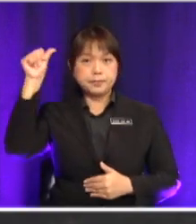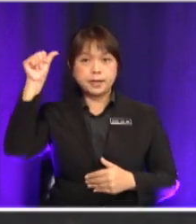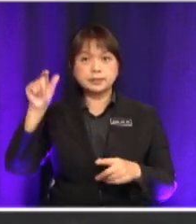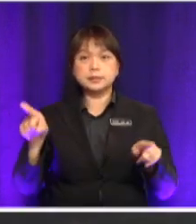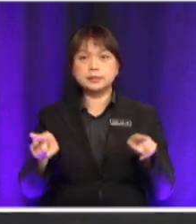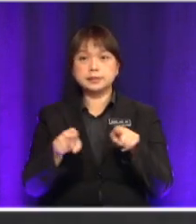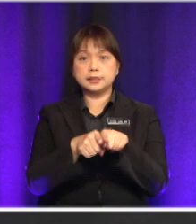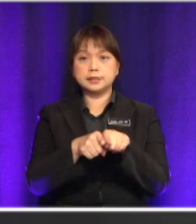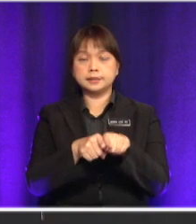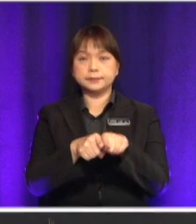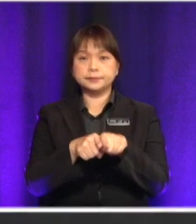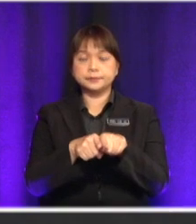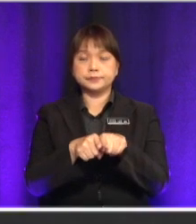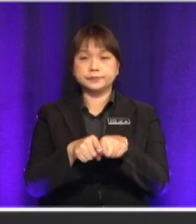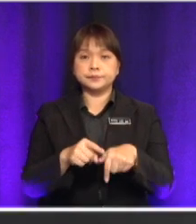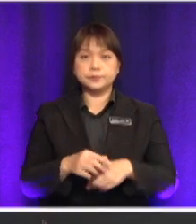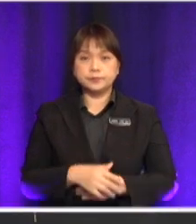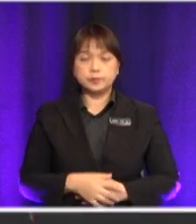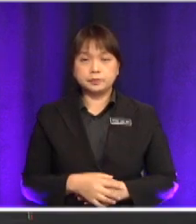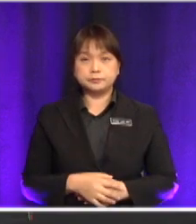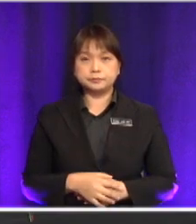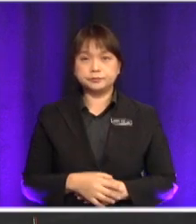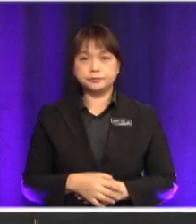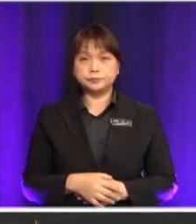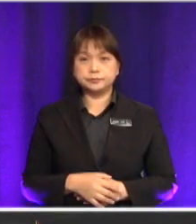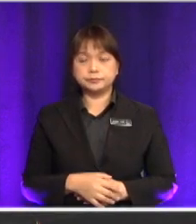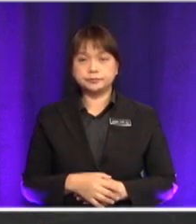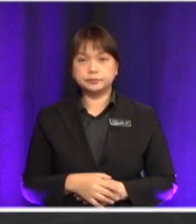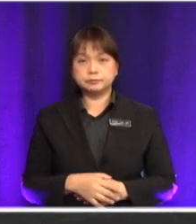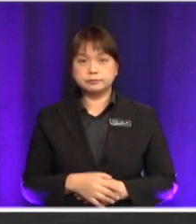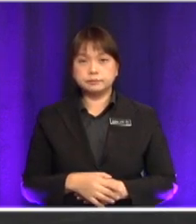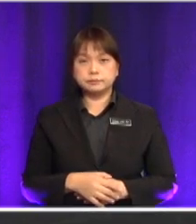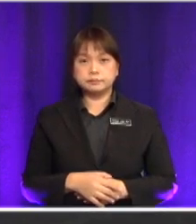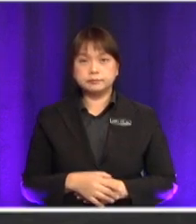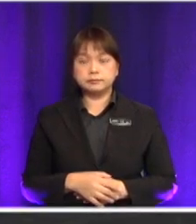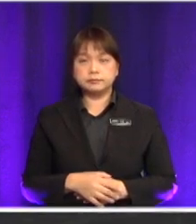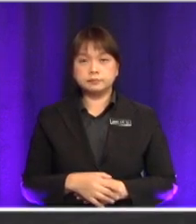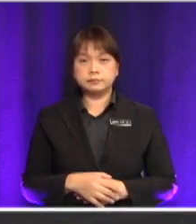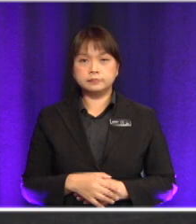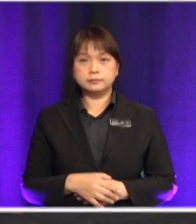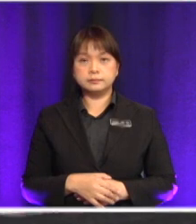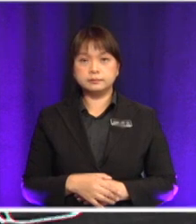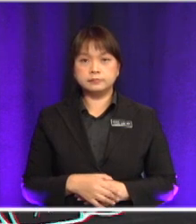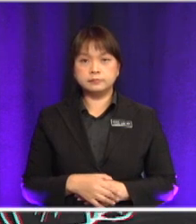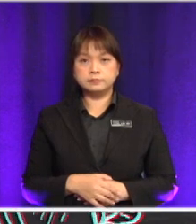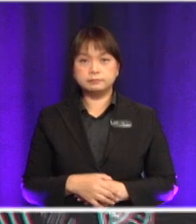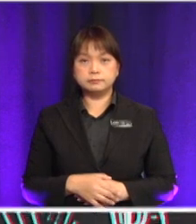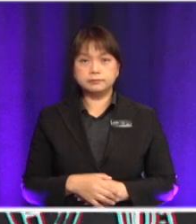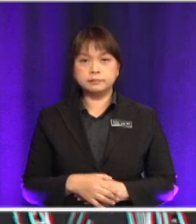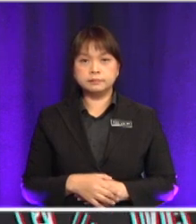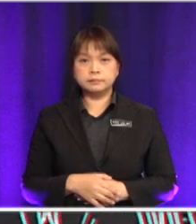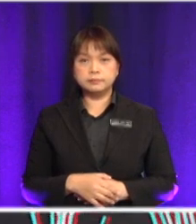note so it gives you an understanding. Oh, paragraph 1 is an opener about us being